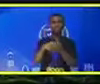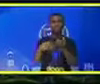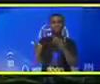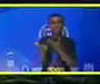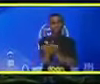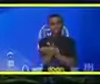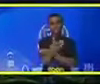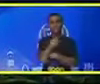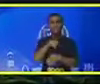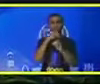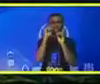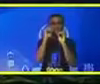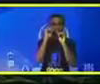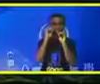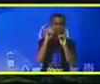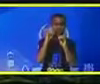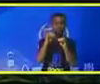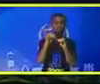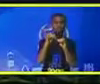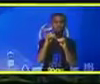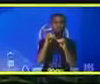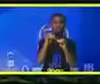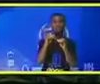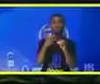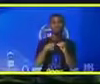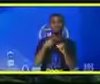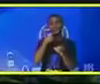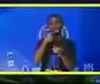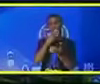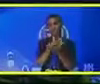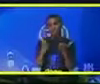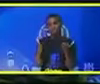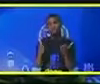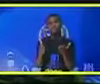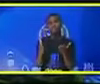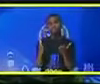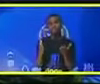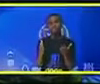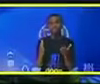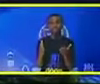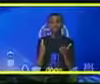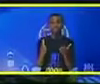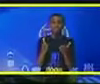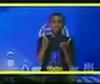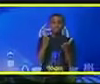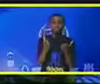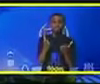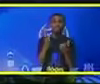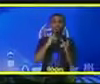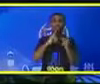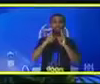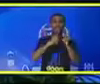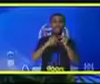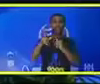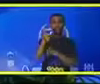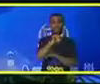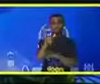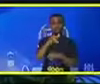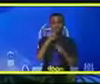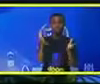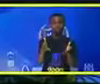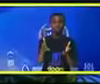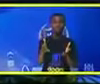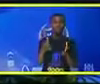session. And I want to say it here. Unfortunately, the prophetic in Africa